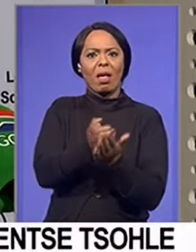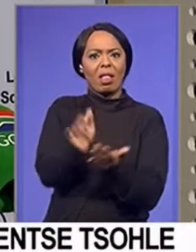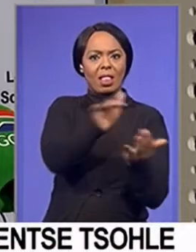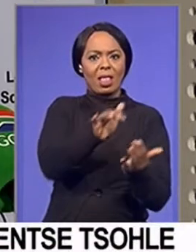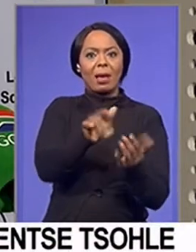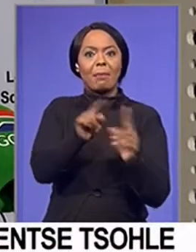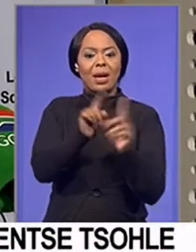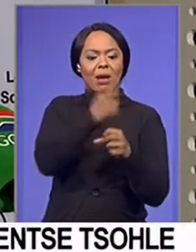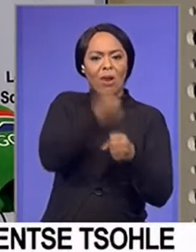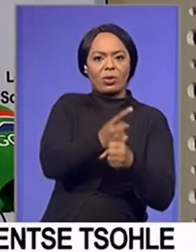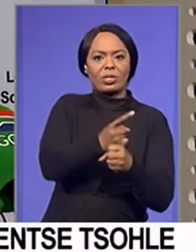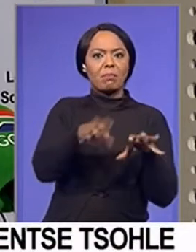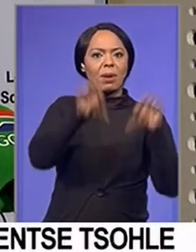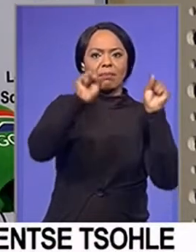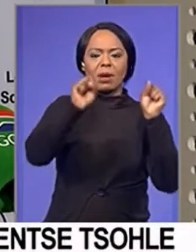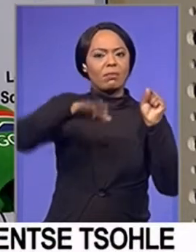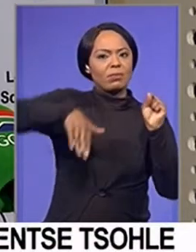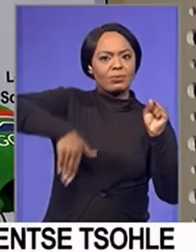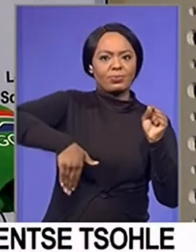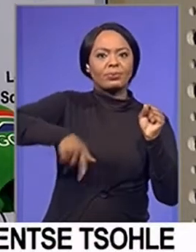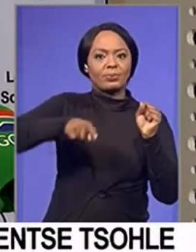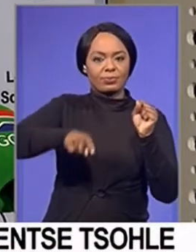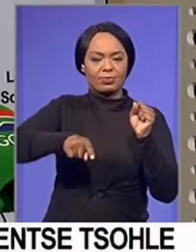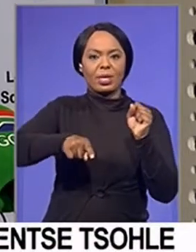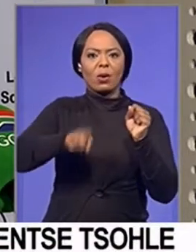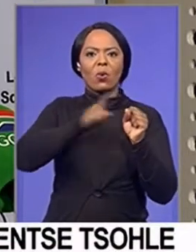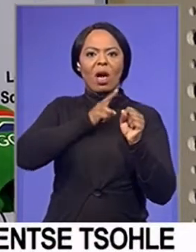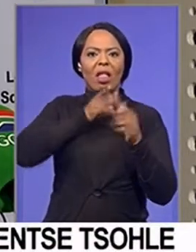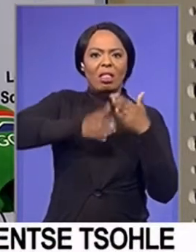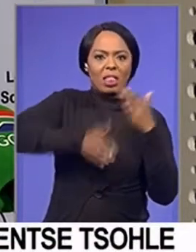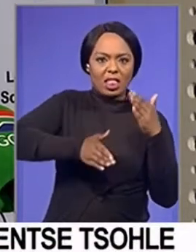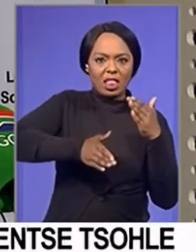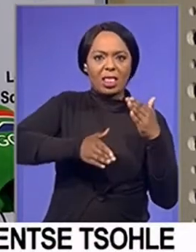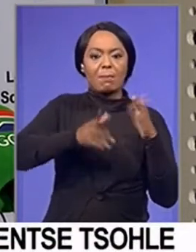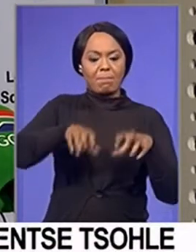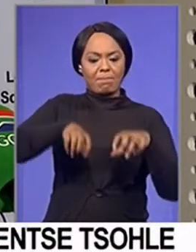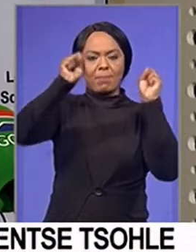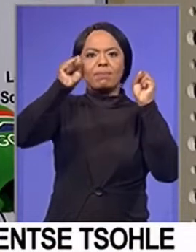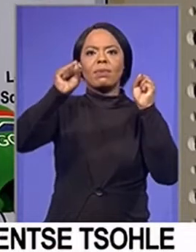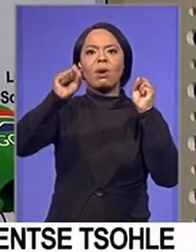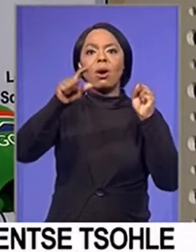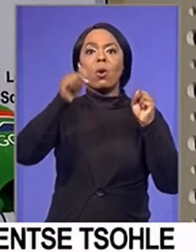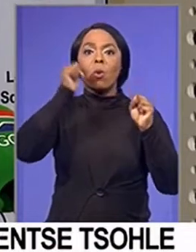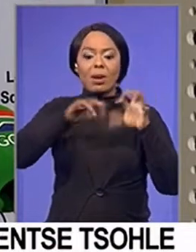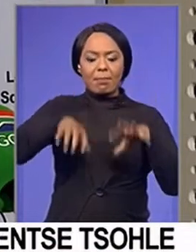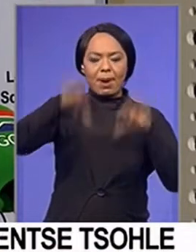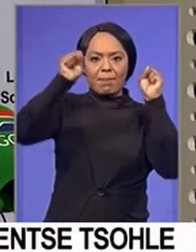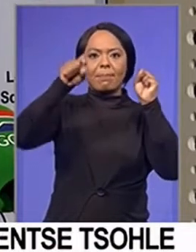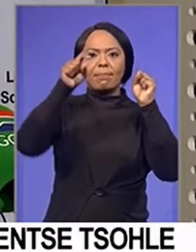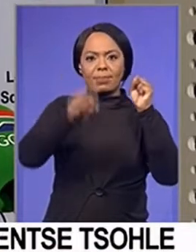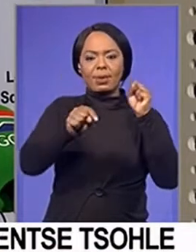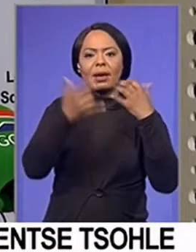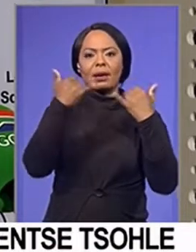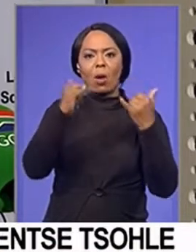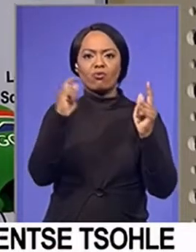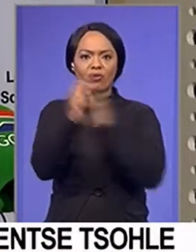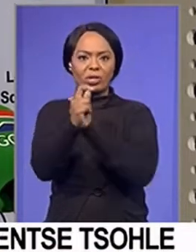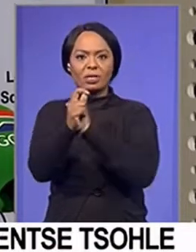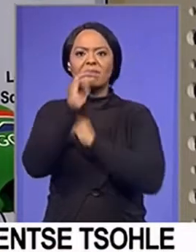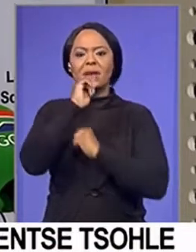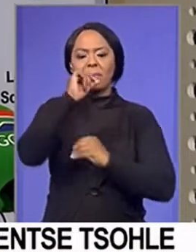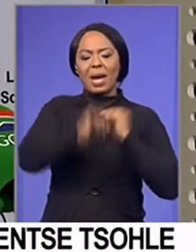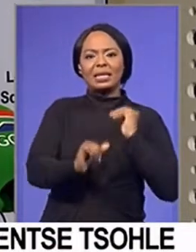networks remain congested. And they will not decongest until we switched off. When we switch off, Centec takes between a month and 6